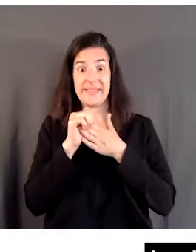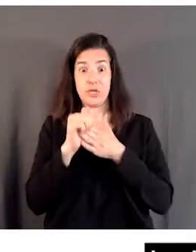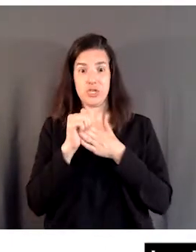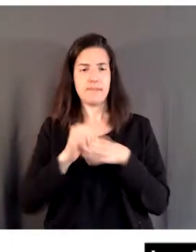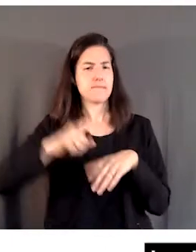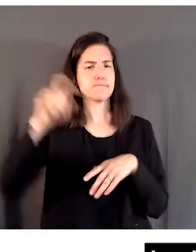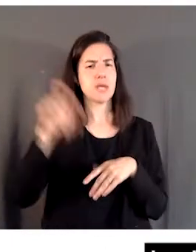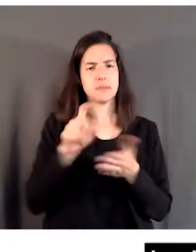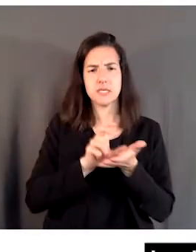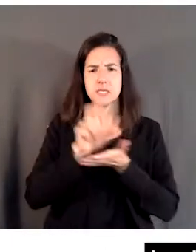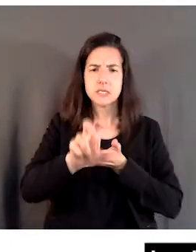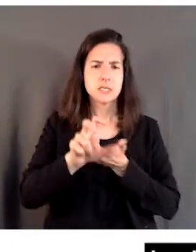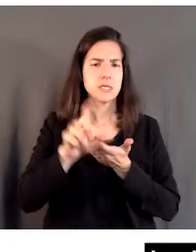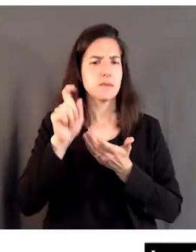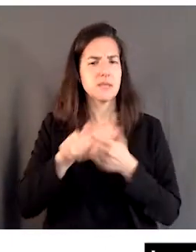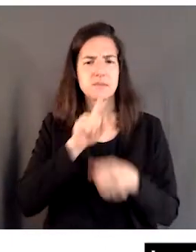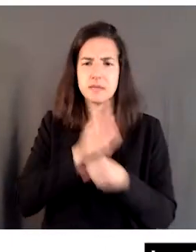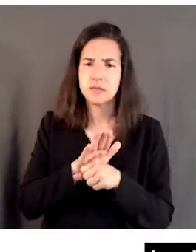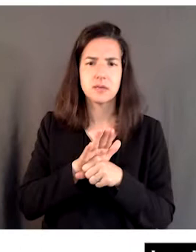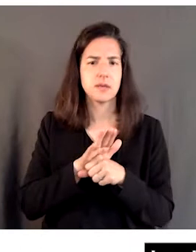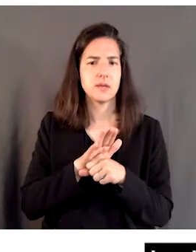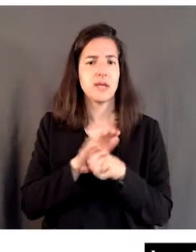to be invested. The leadership